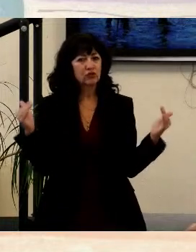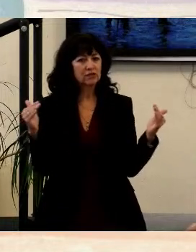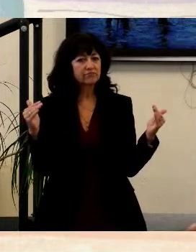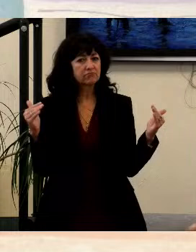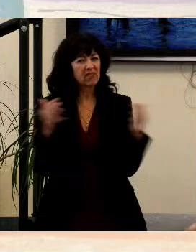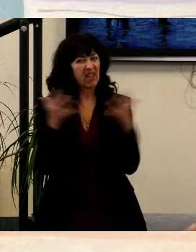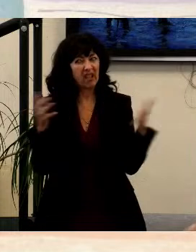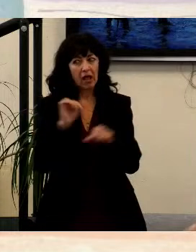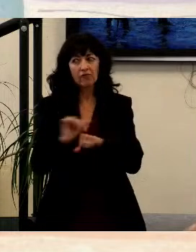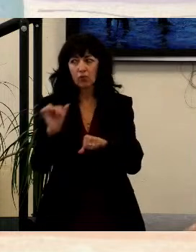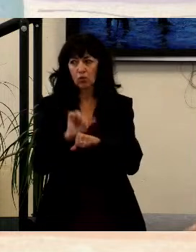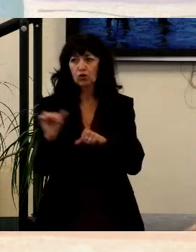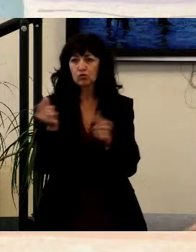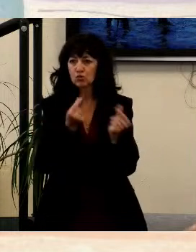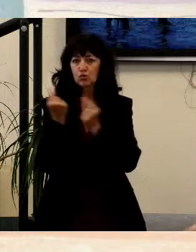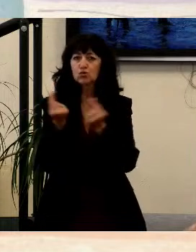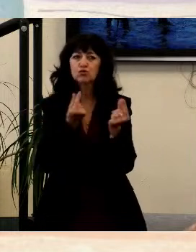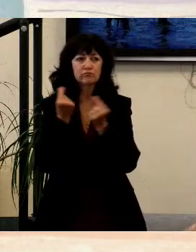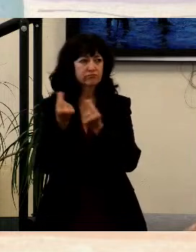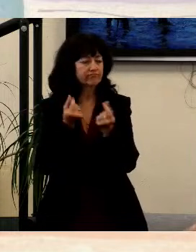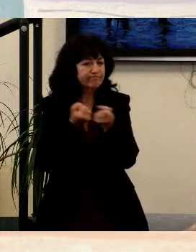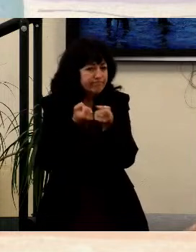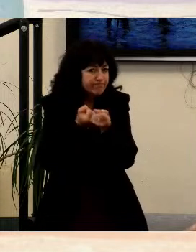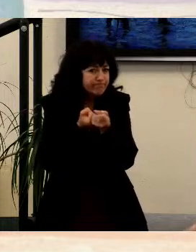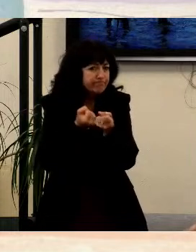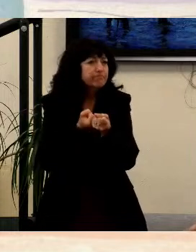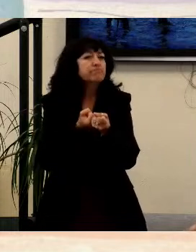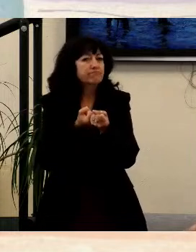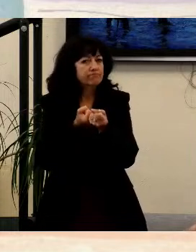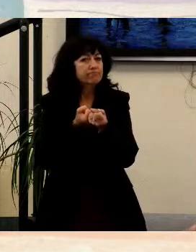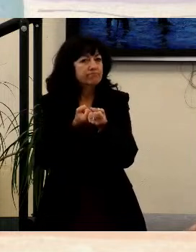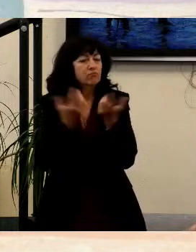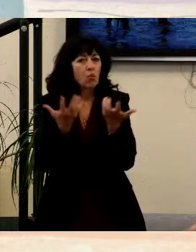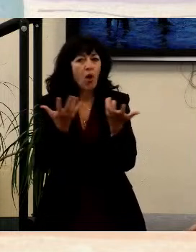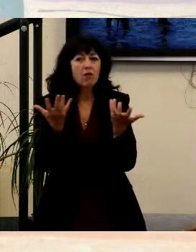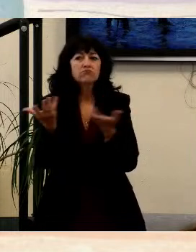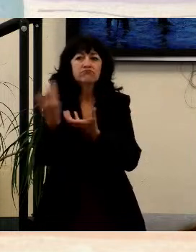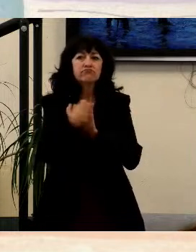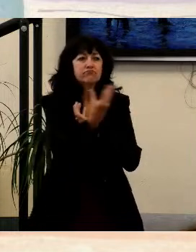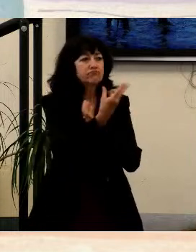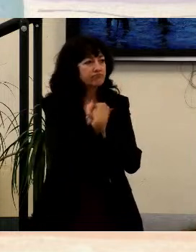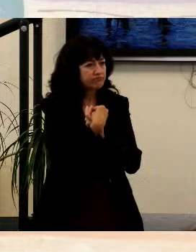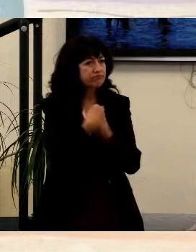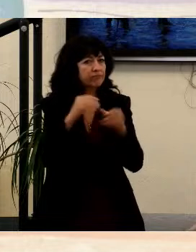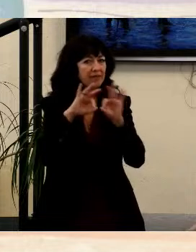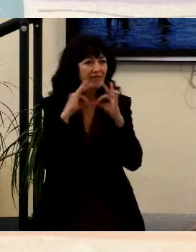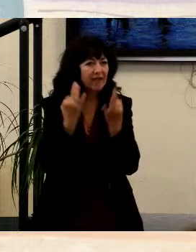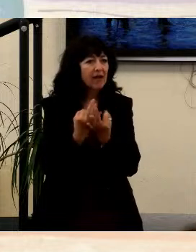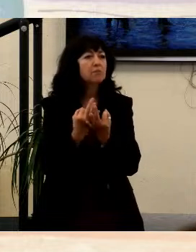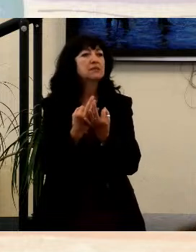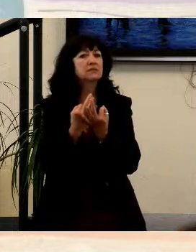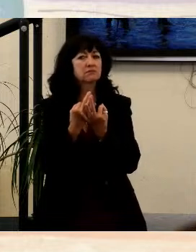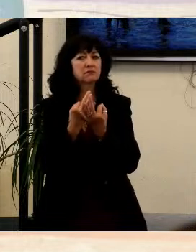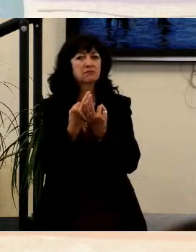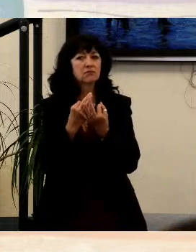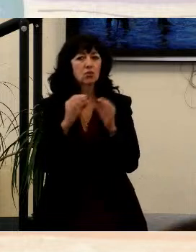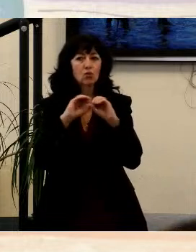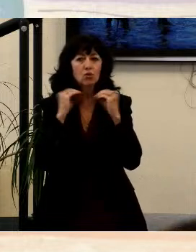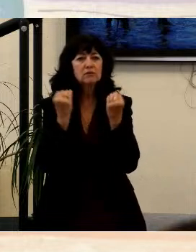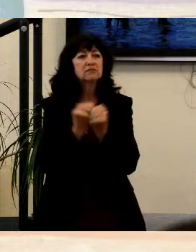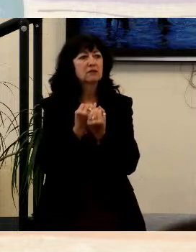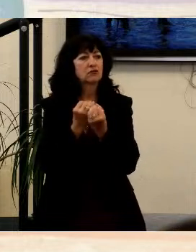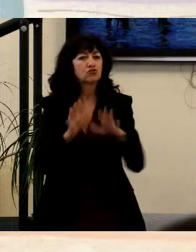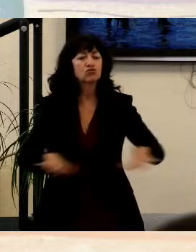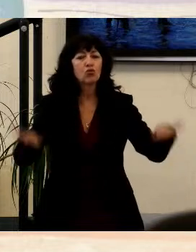effort, engaging young people and their families in libraries across our state, is going to be a really important part of